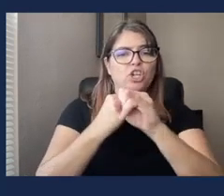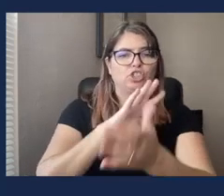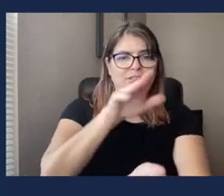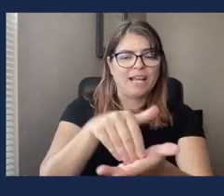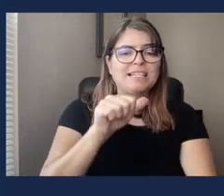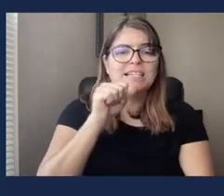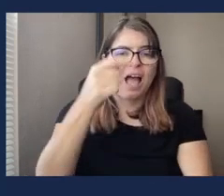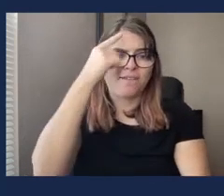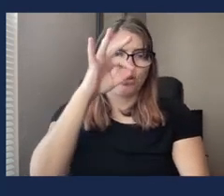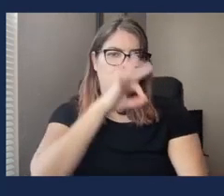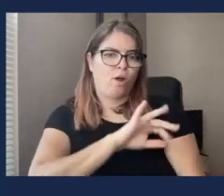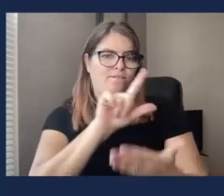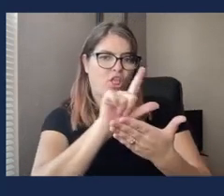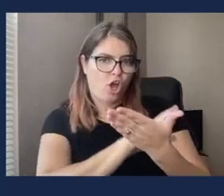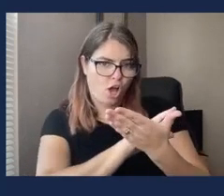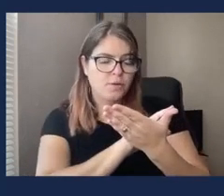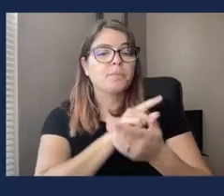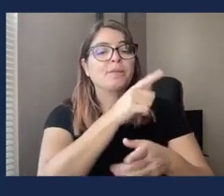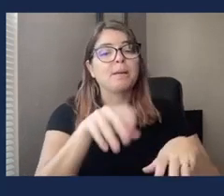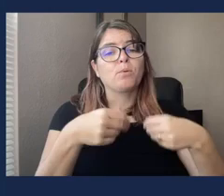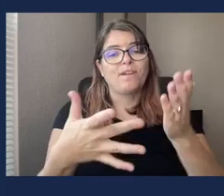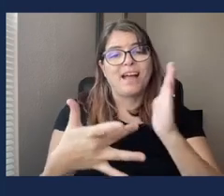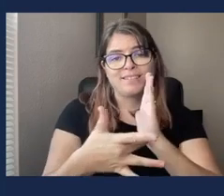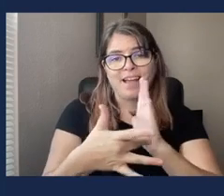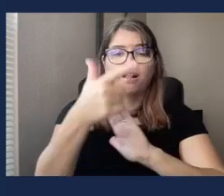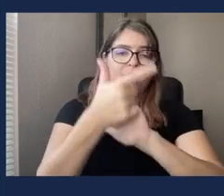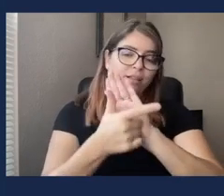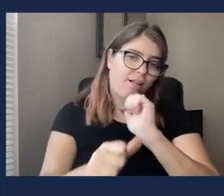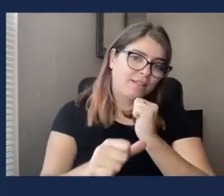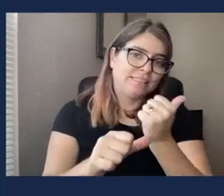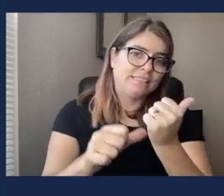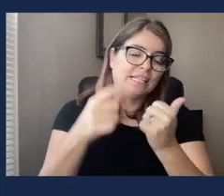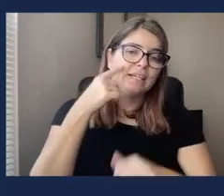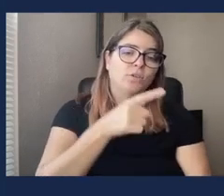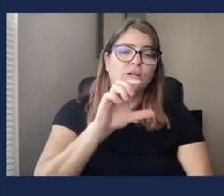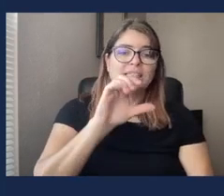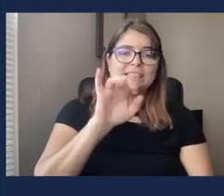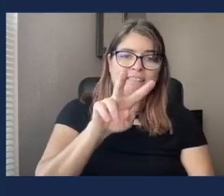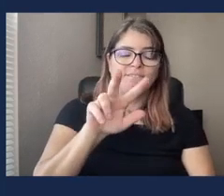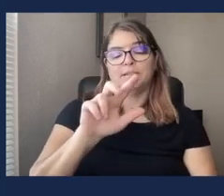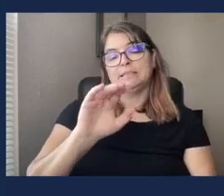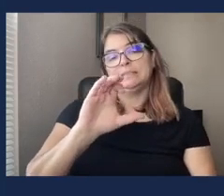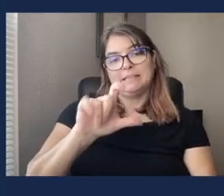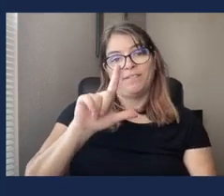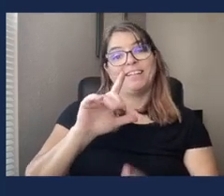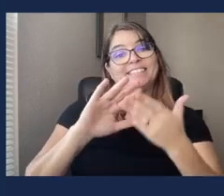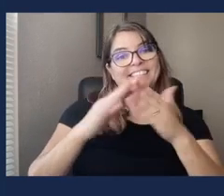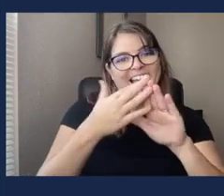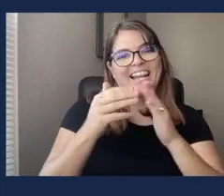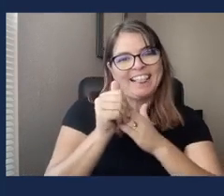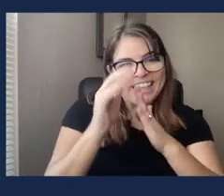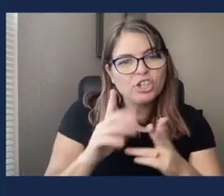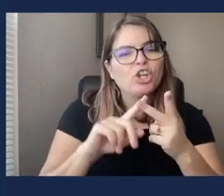Not-for-Profit Law, where he provided technical legal assistance to civil society leaders, government officials,